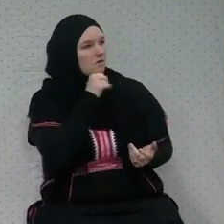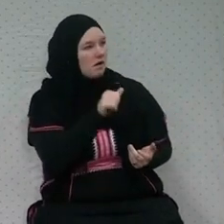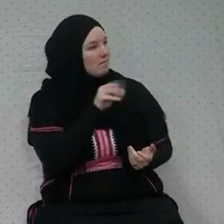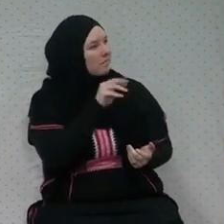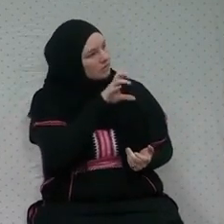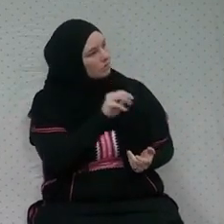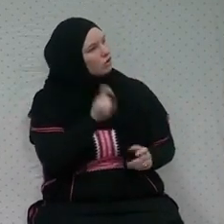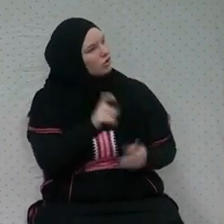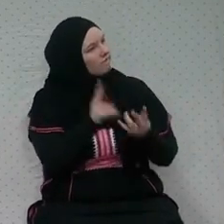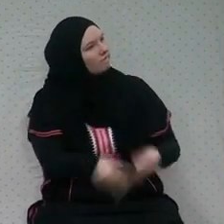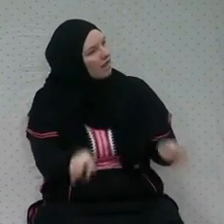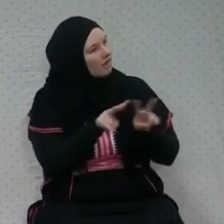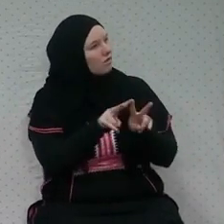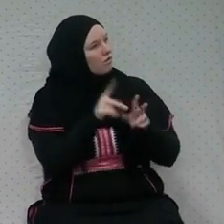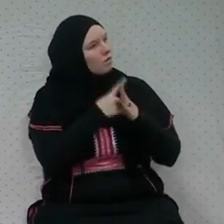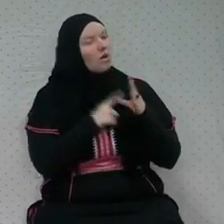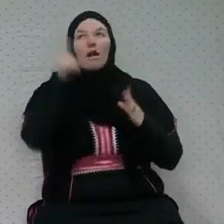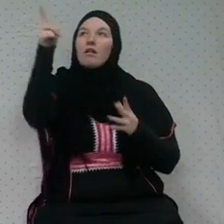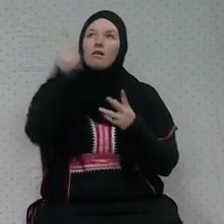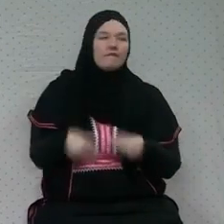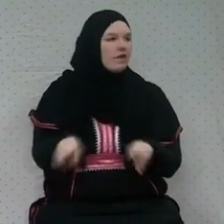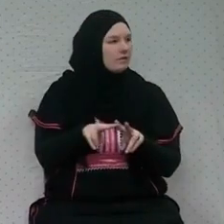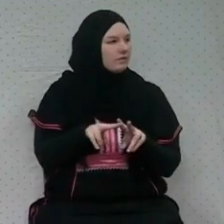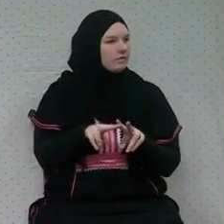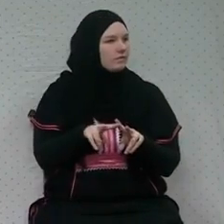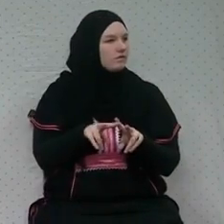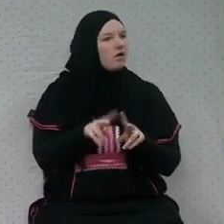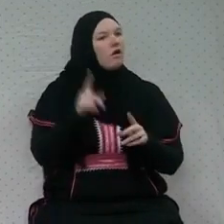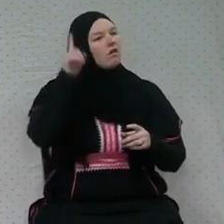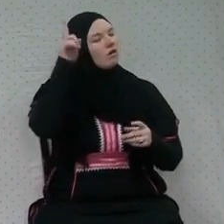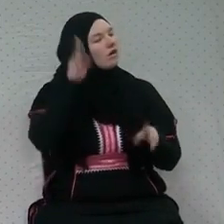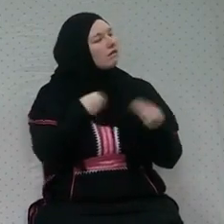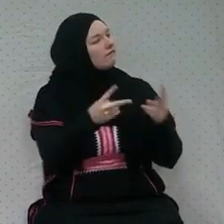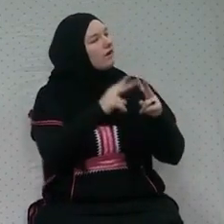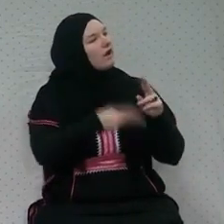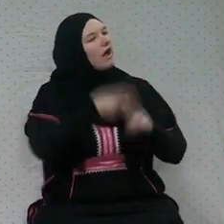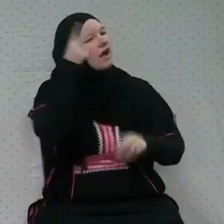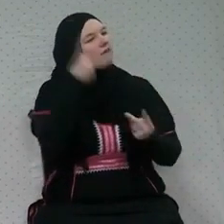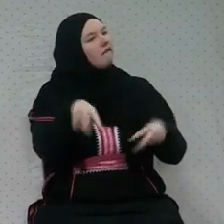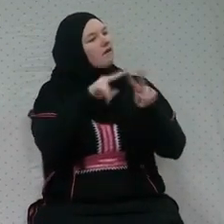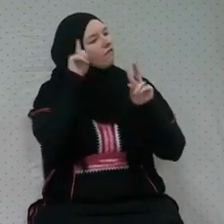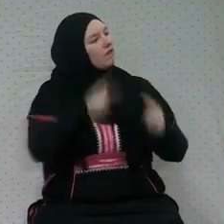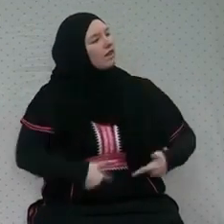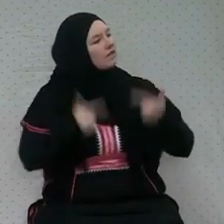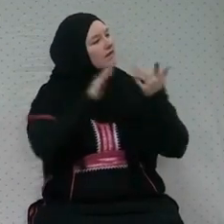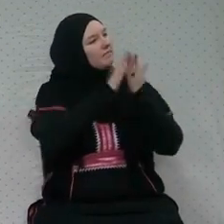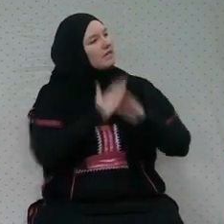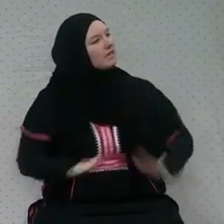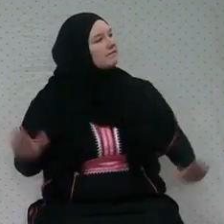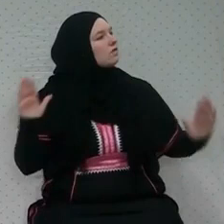should value what Allah values. Allah gives very high value for living a peaceful,